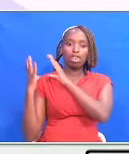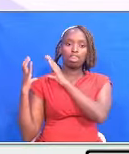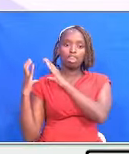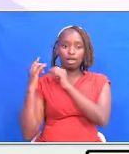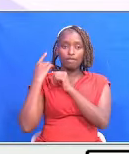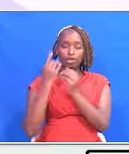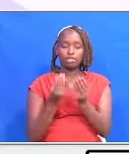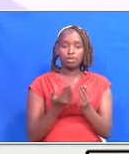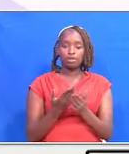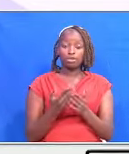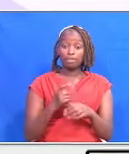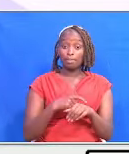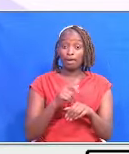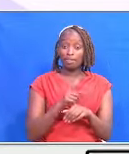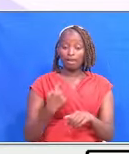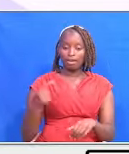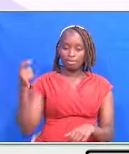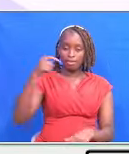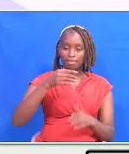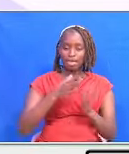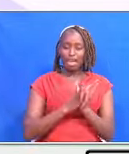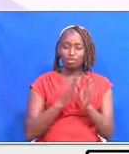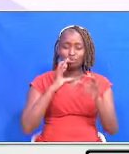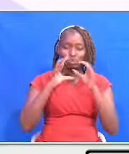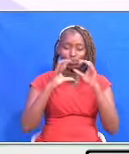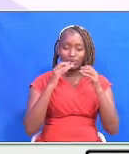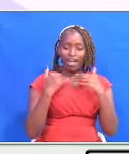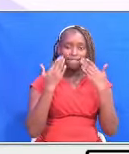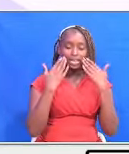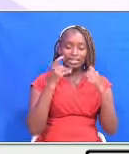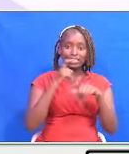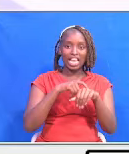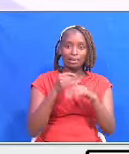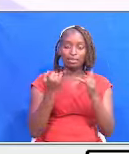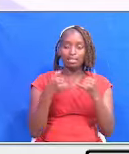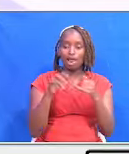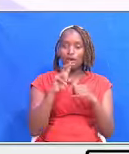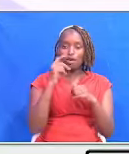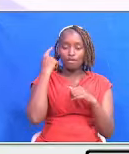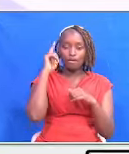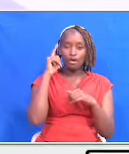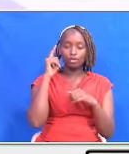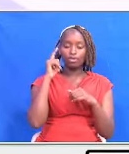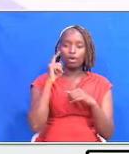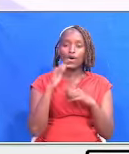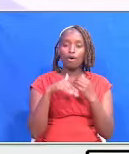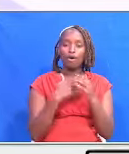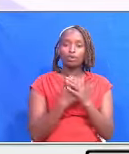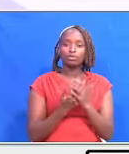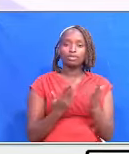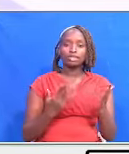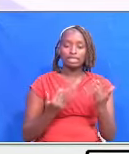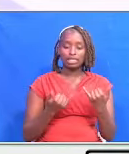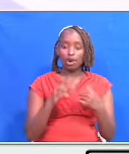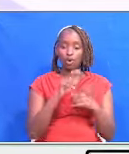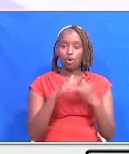George, sometimes we come here and have this conversation. Once you go back and seek for the information, you realize that the spins that are out